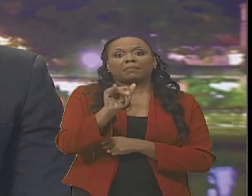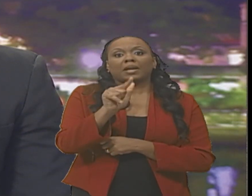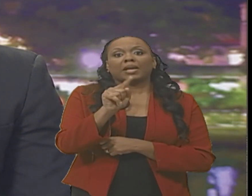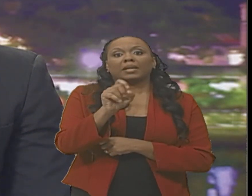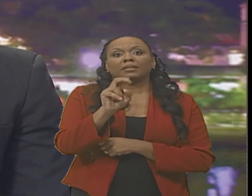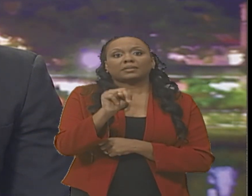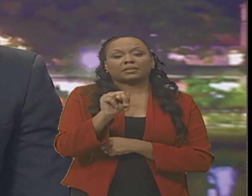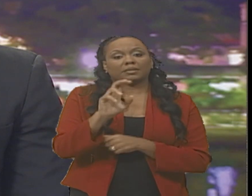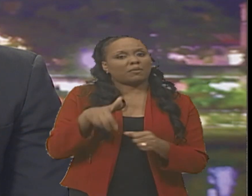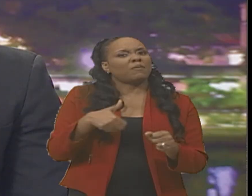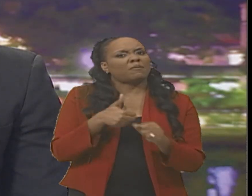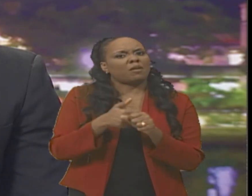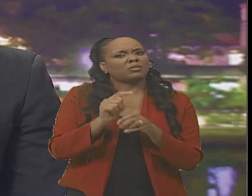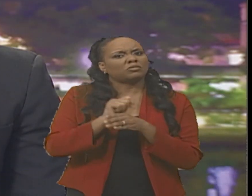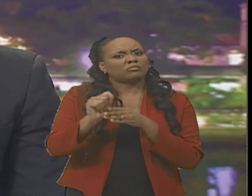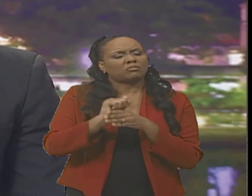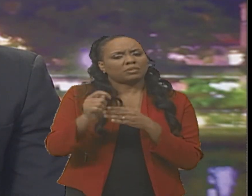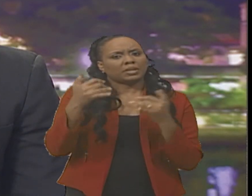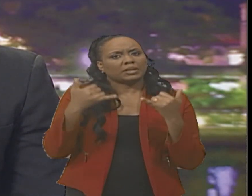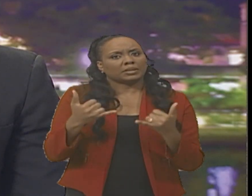those protocols.